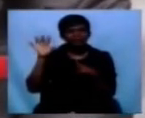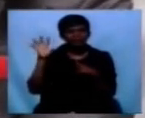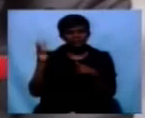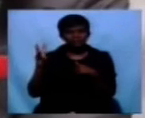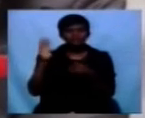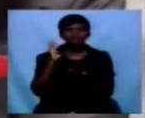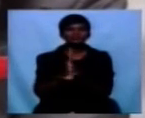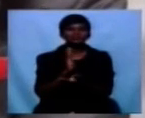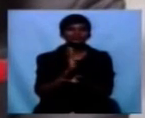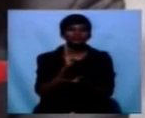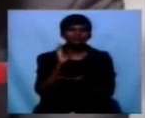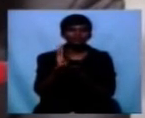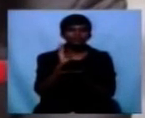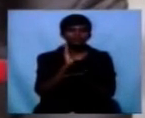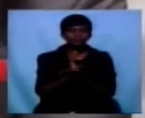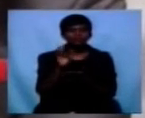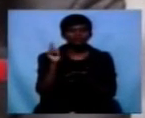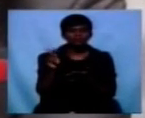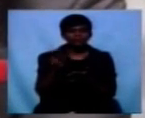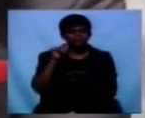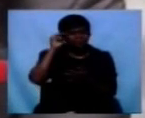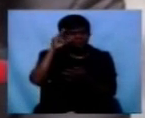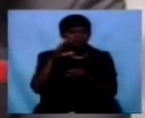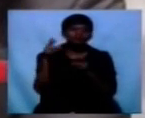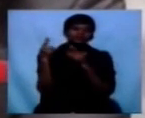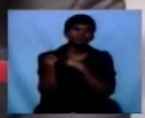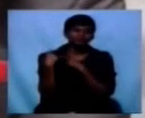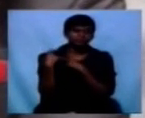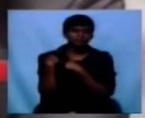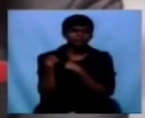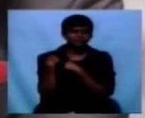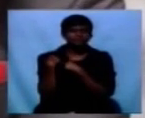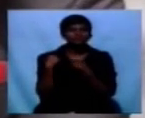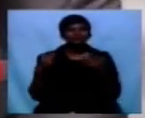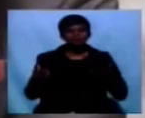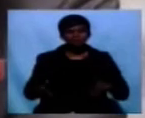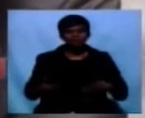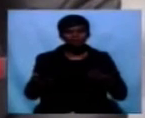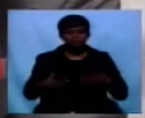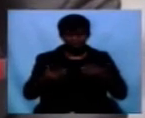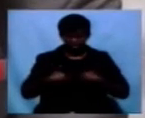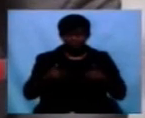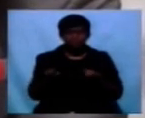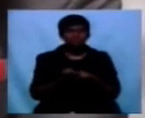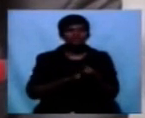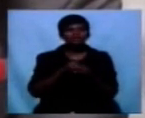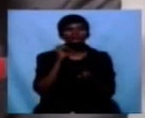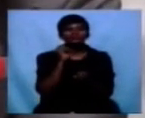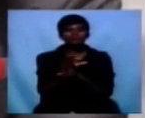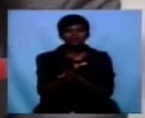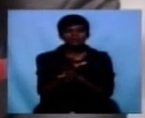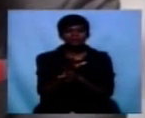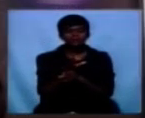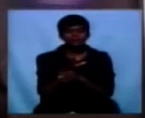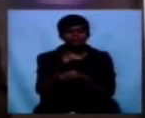minister responsible for that sector, I'm very happy and ready to begin. So you